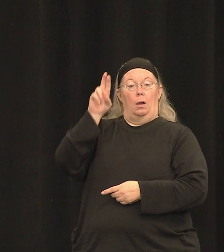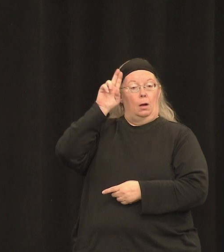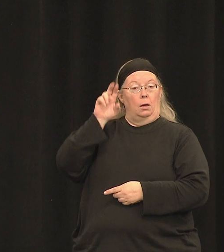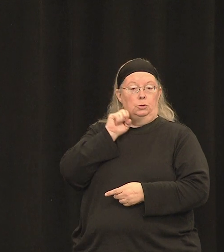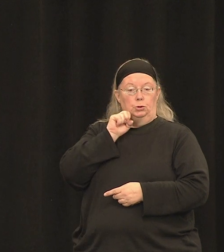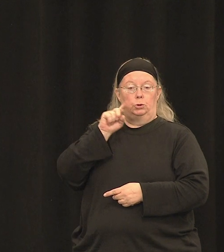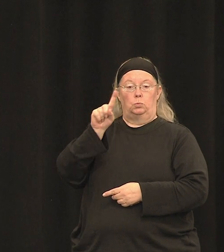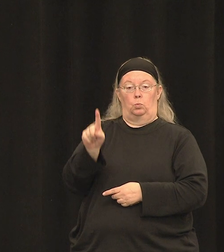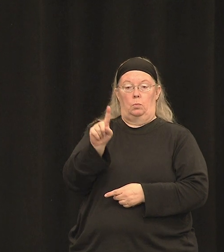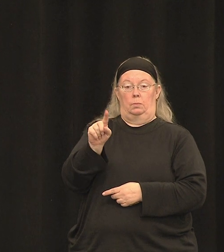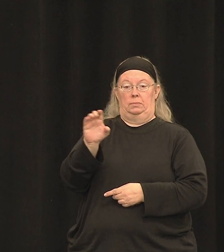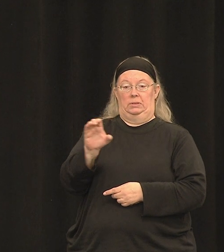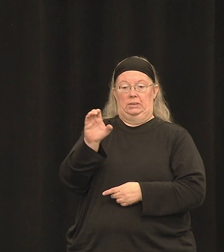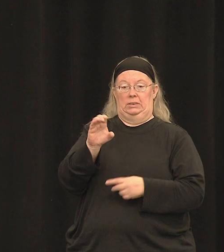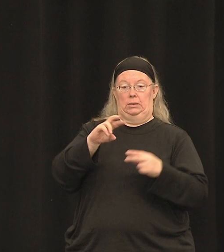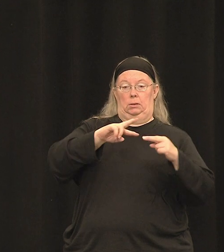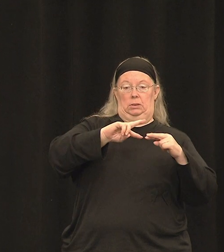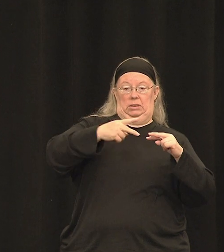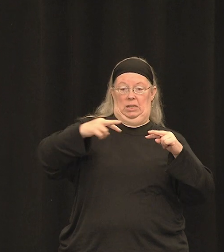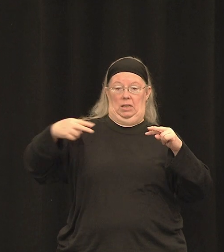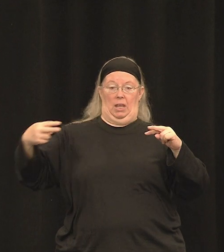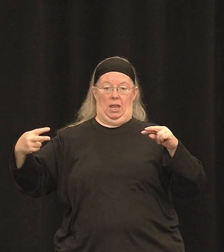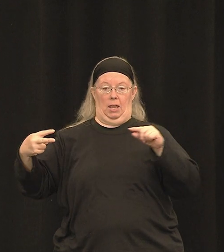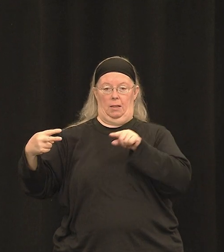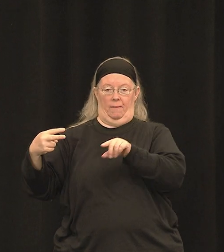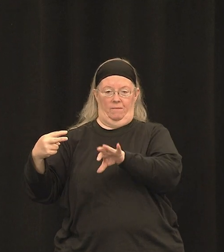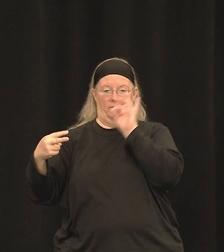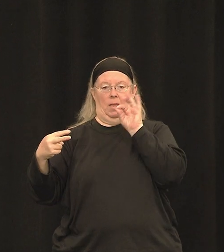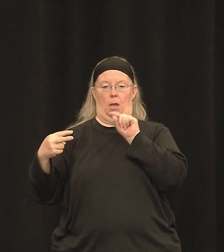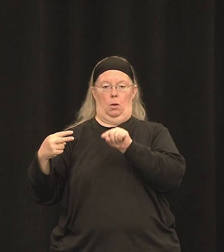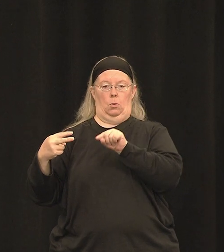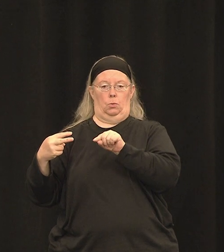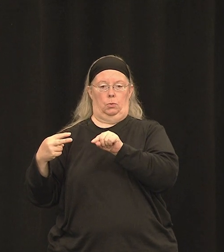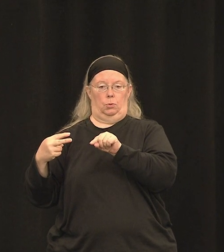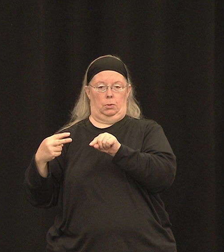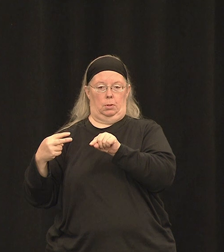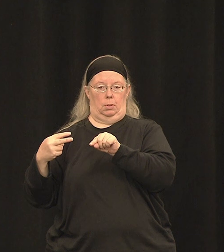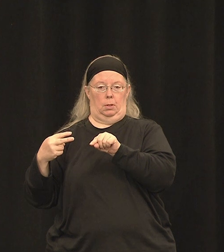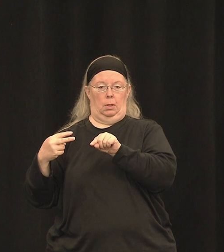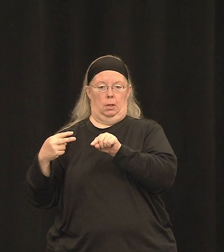the best isoform. And I'm going to leave isoforms for another presentation.